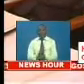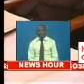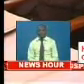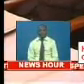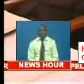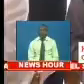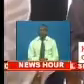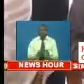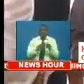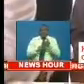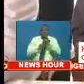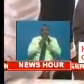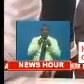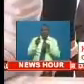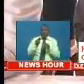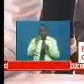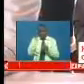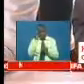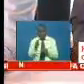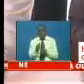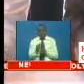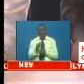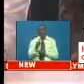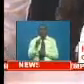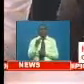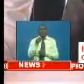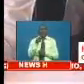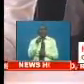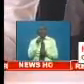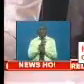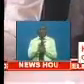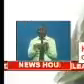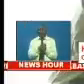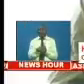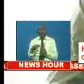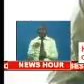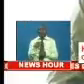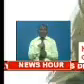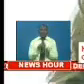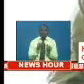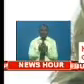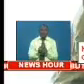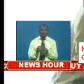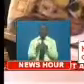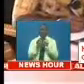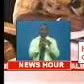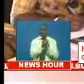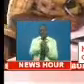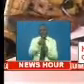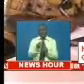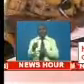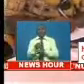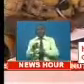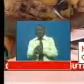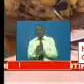council. The deputy Volta regional minister, Francis Ganyaglu, urged members of the council to collaborate with other